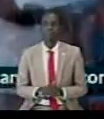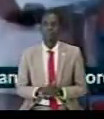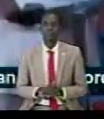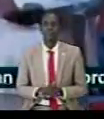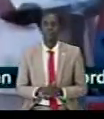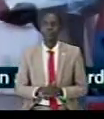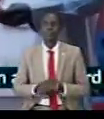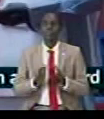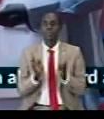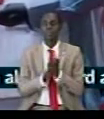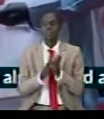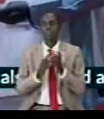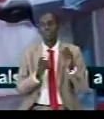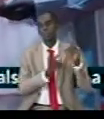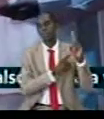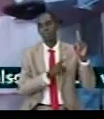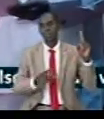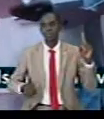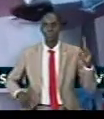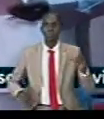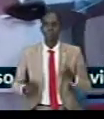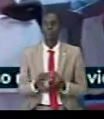Praise the Lord.